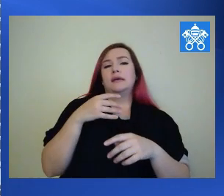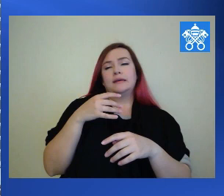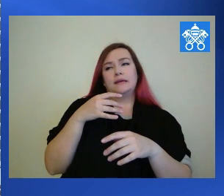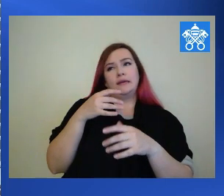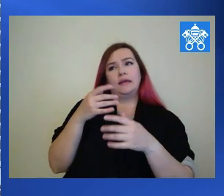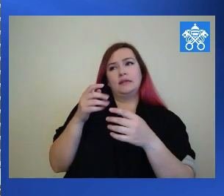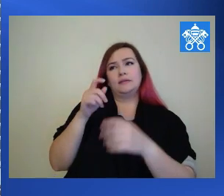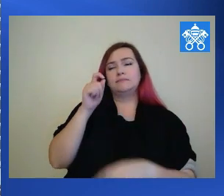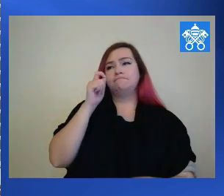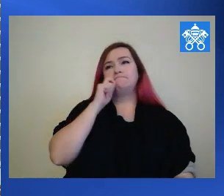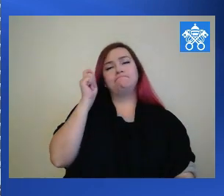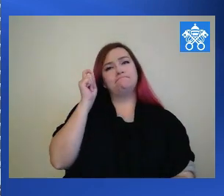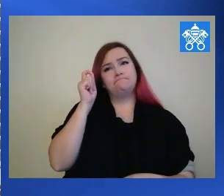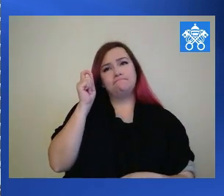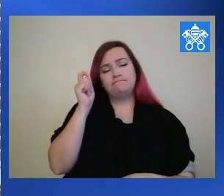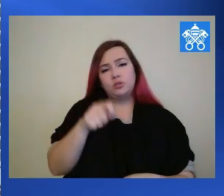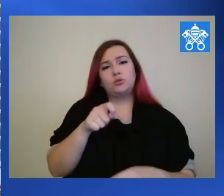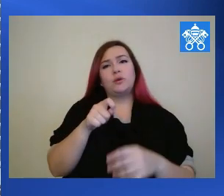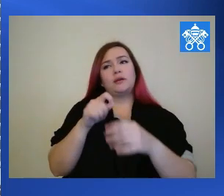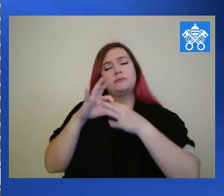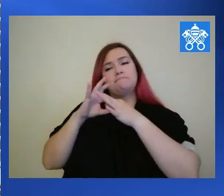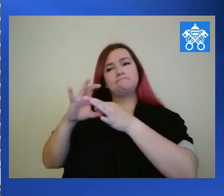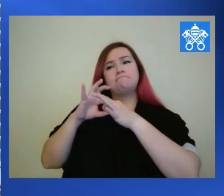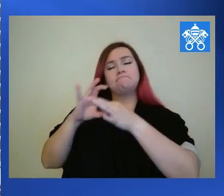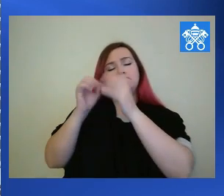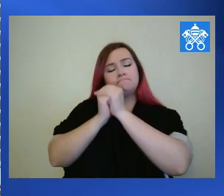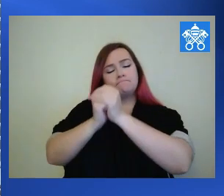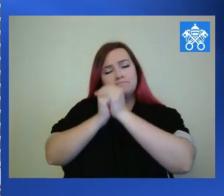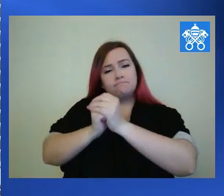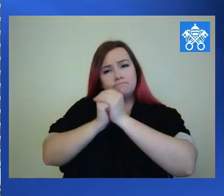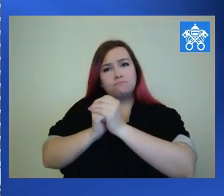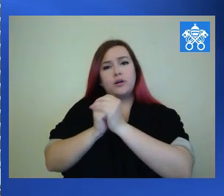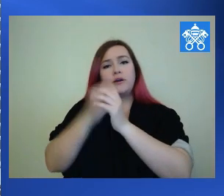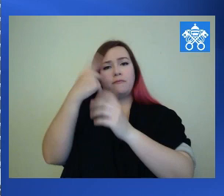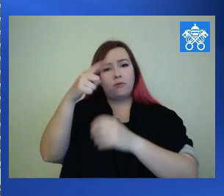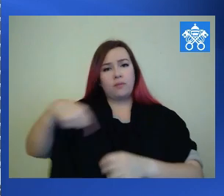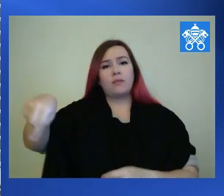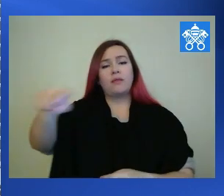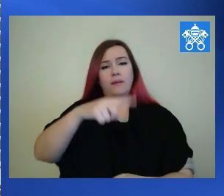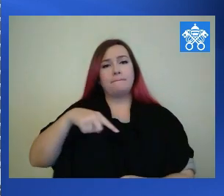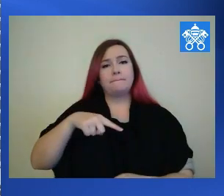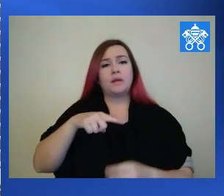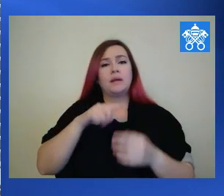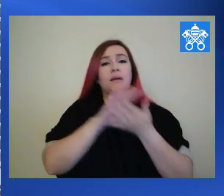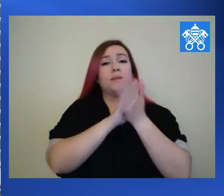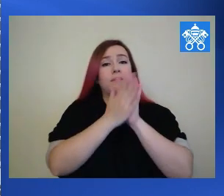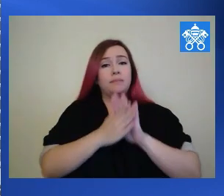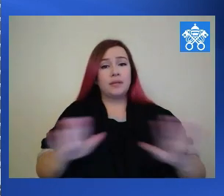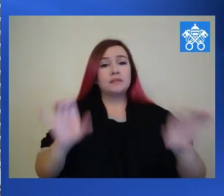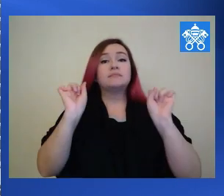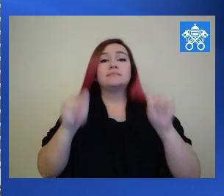or war-torn Ukraine, close in prayer, solidarity, and concrete solidarity. Peace is